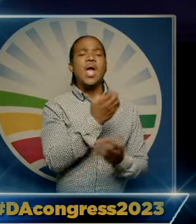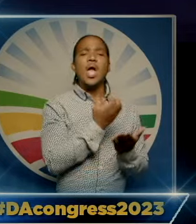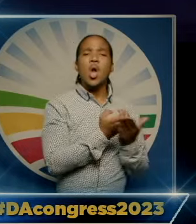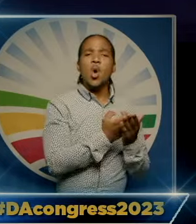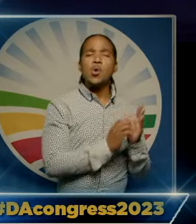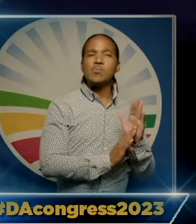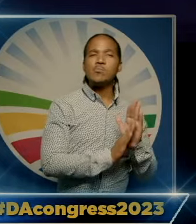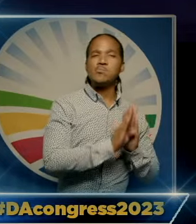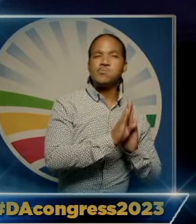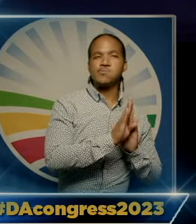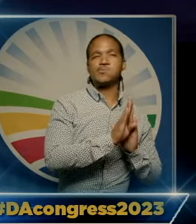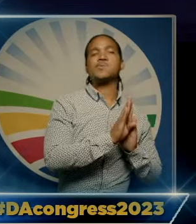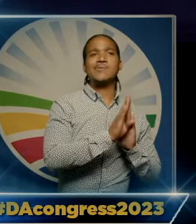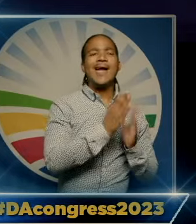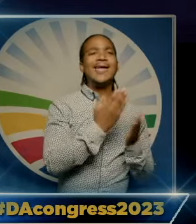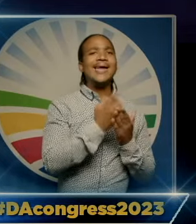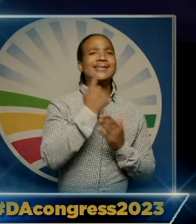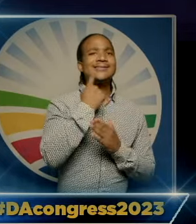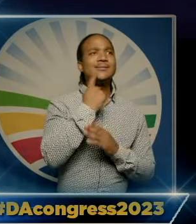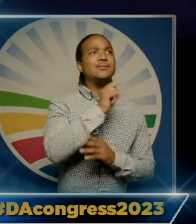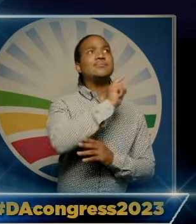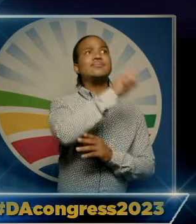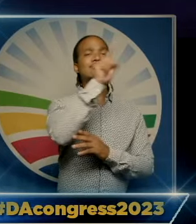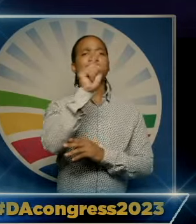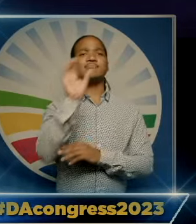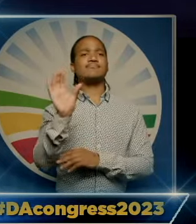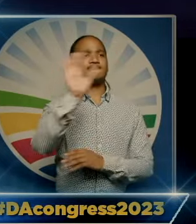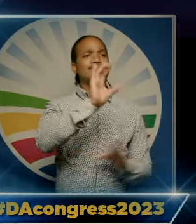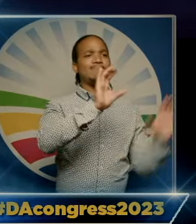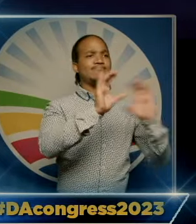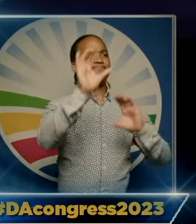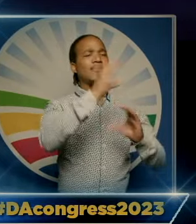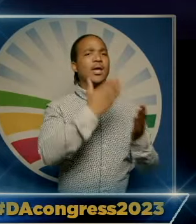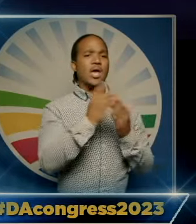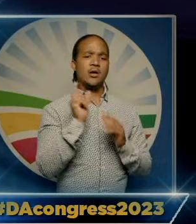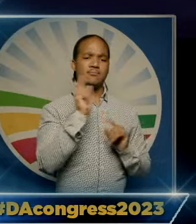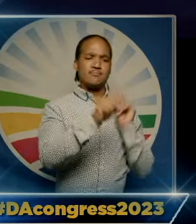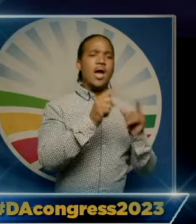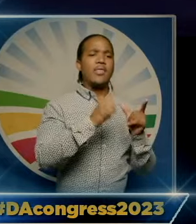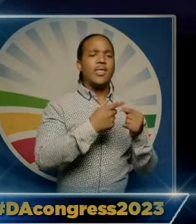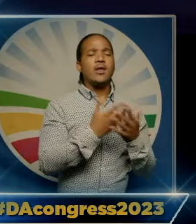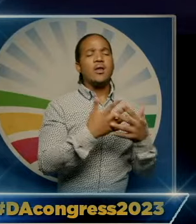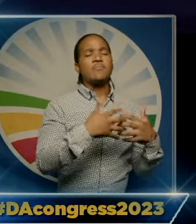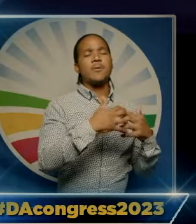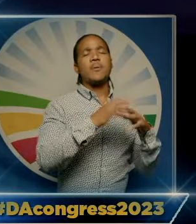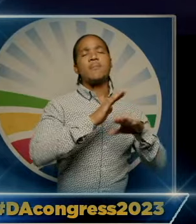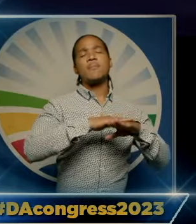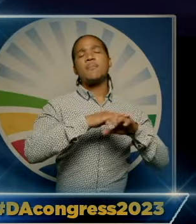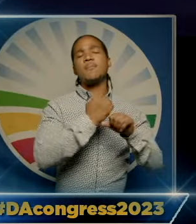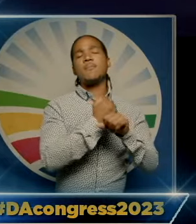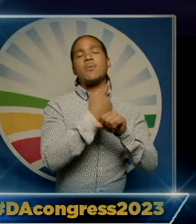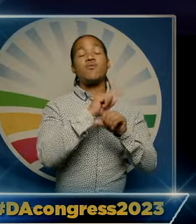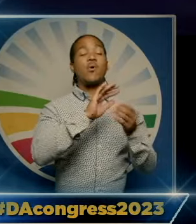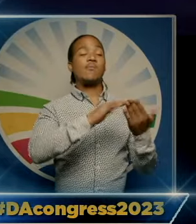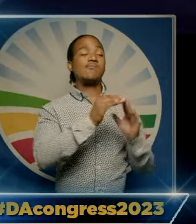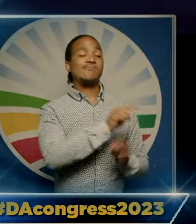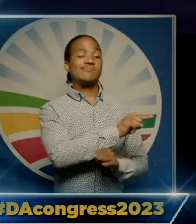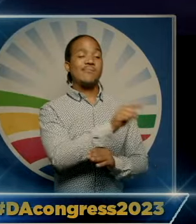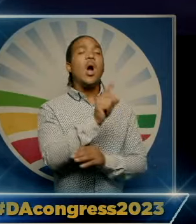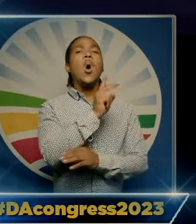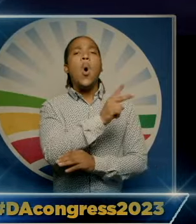potential by attracting investments and creating jobs for all of our people. This will significantly mitigate our